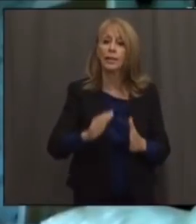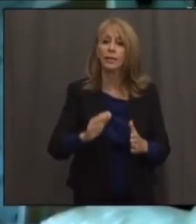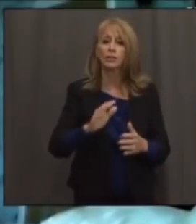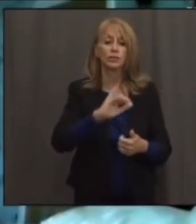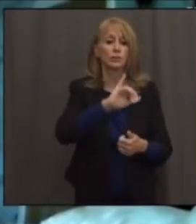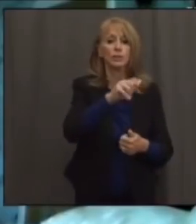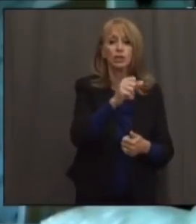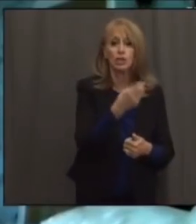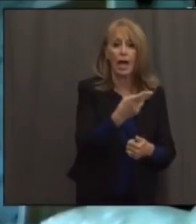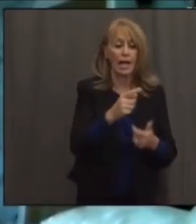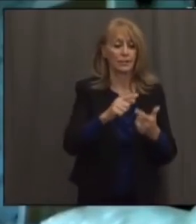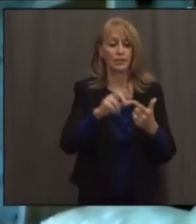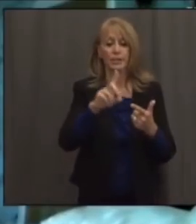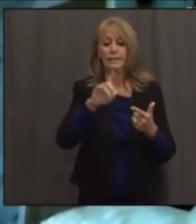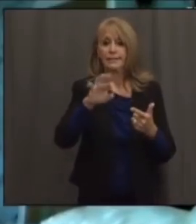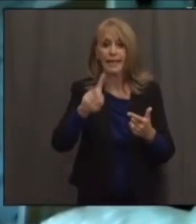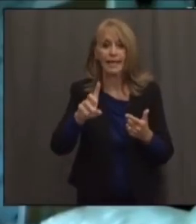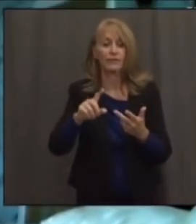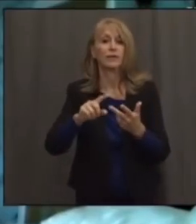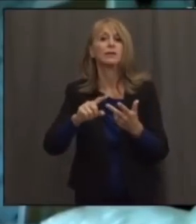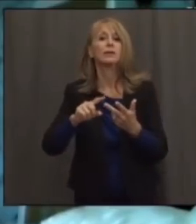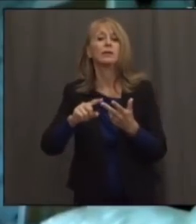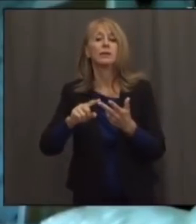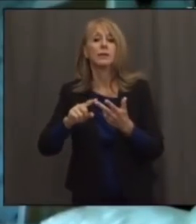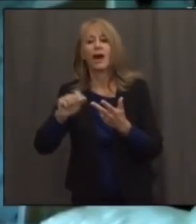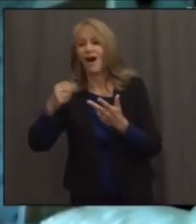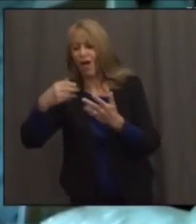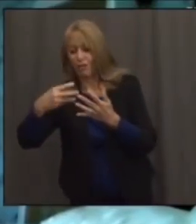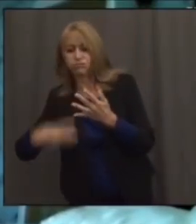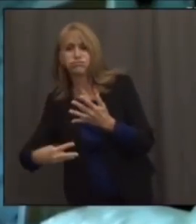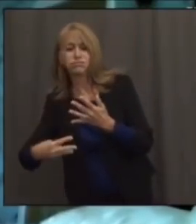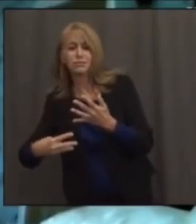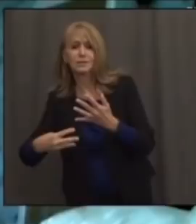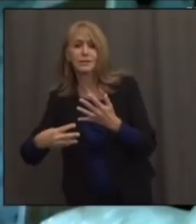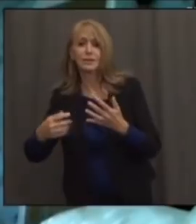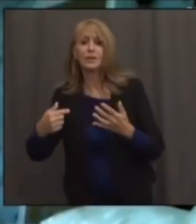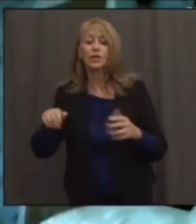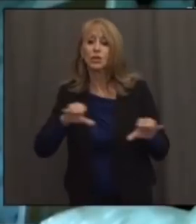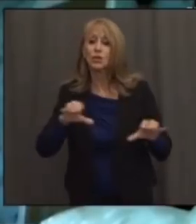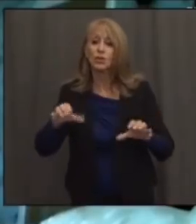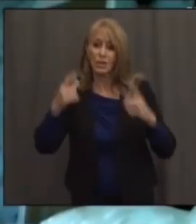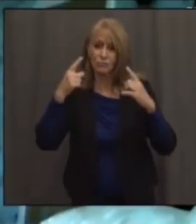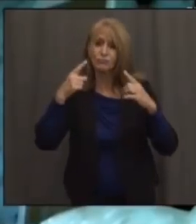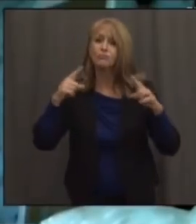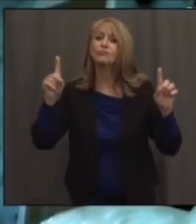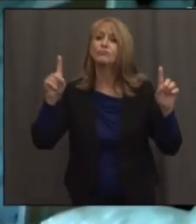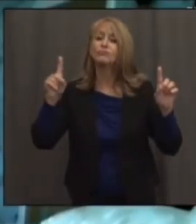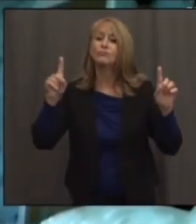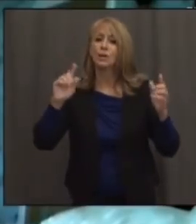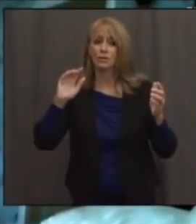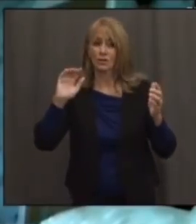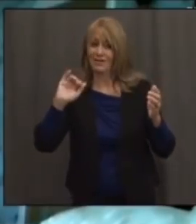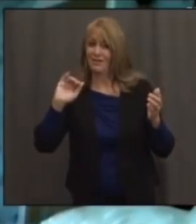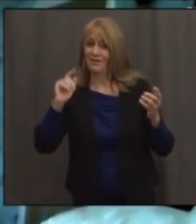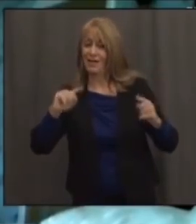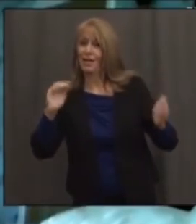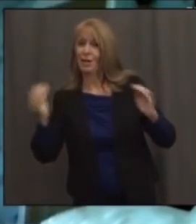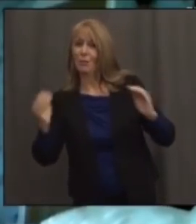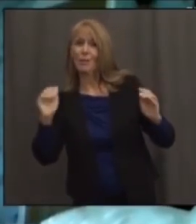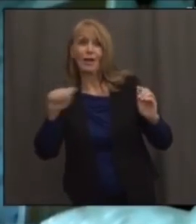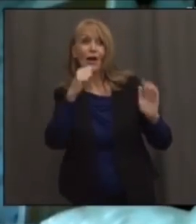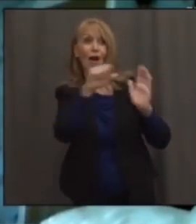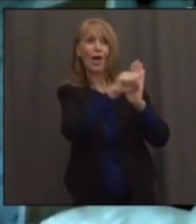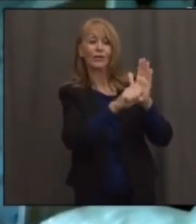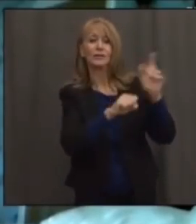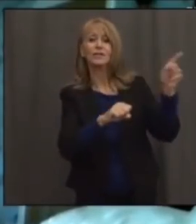Josh, David, many others that we did well here in Connecticut compared to other